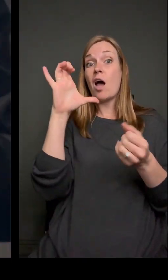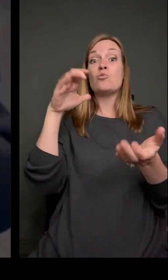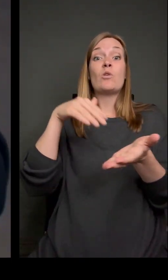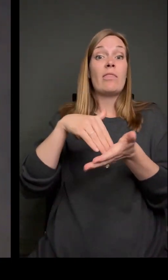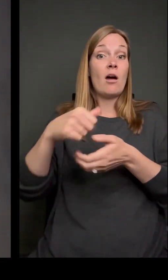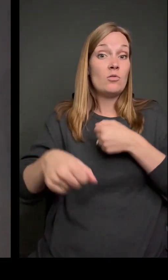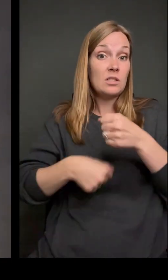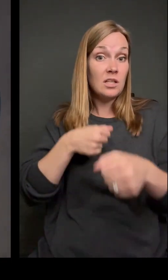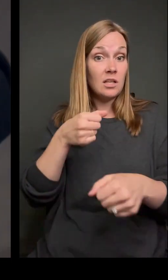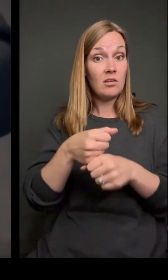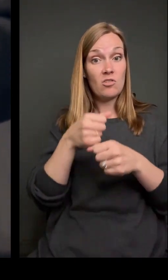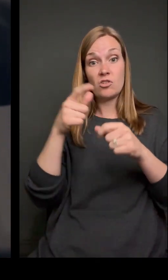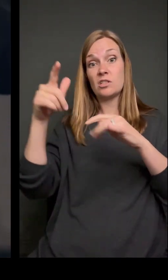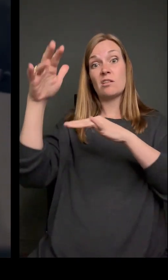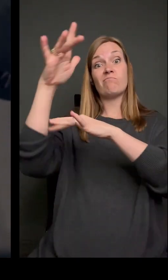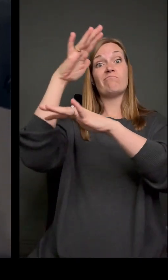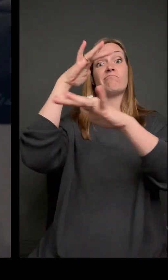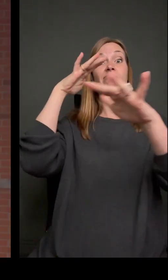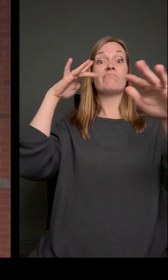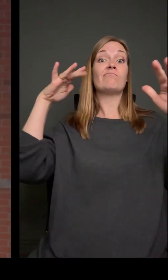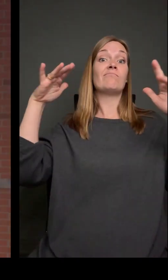for 100,000 years.